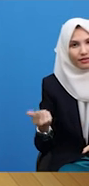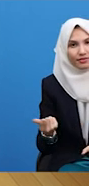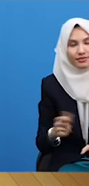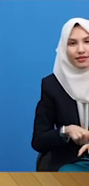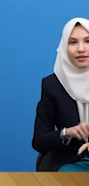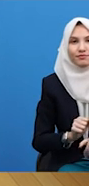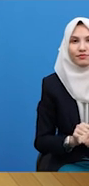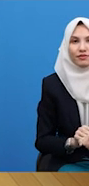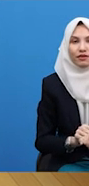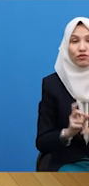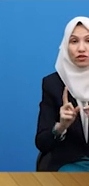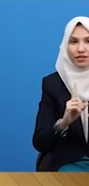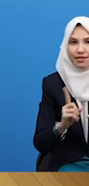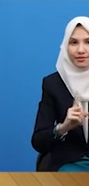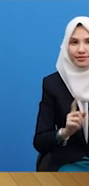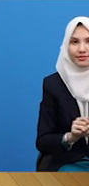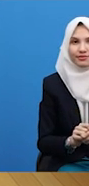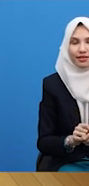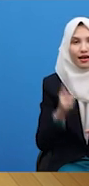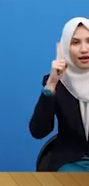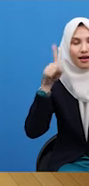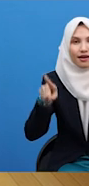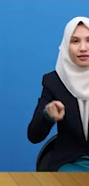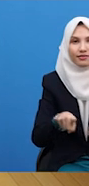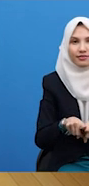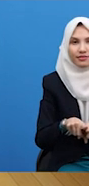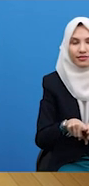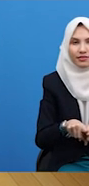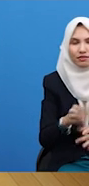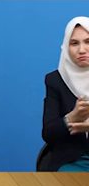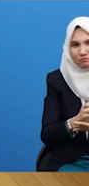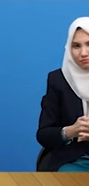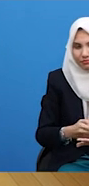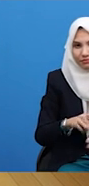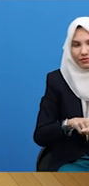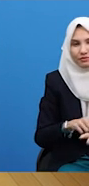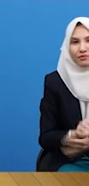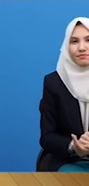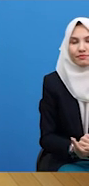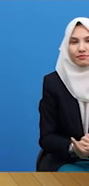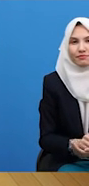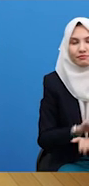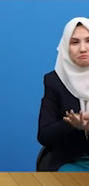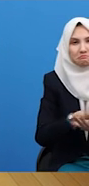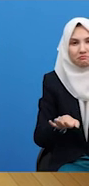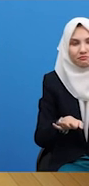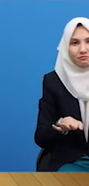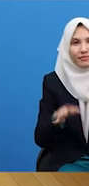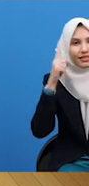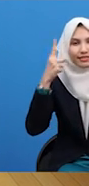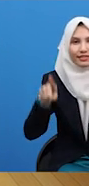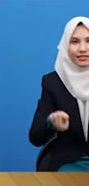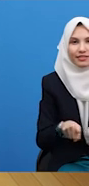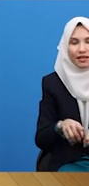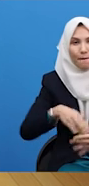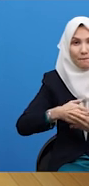times, you have to discuss, agree, and sometimes disagree before a decision could